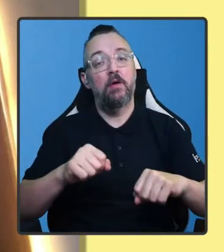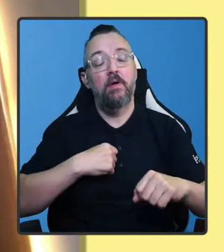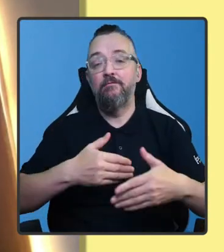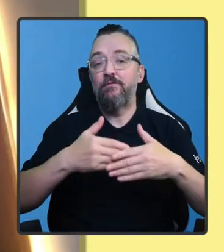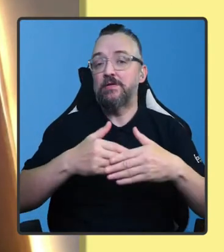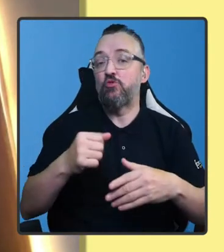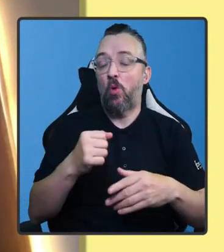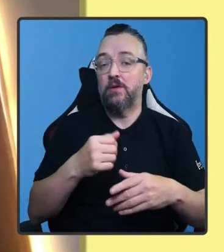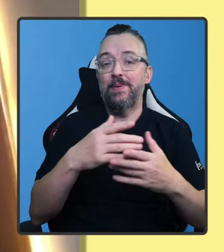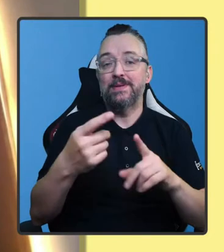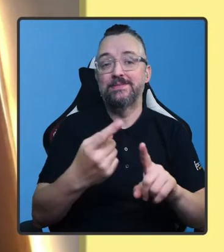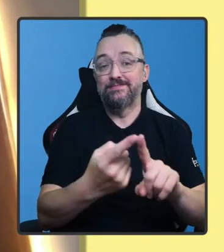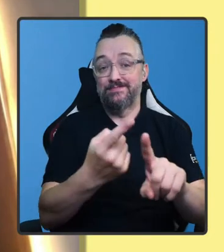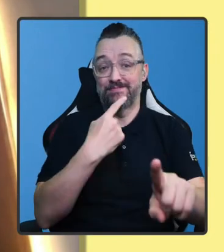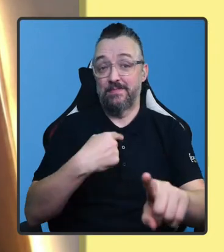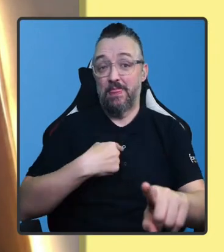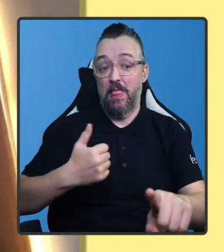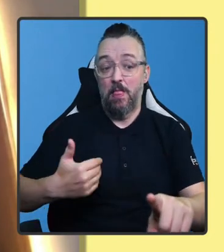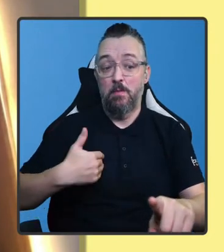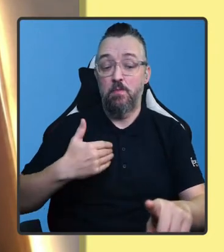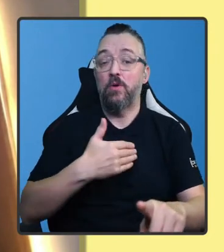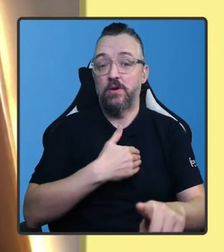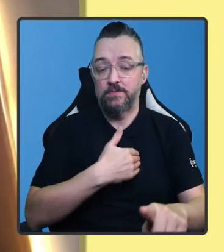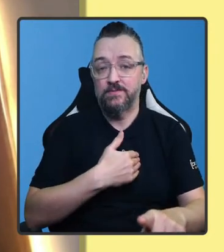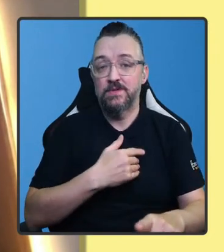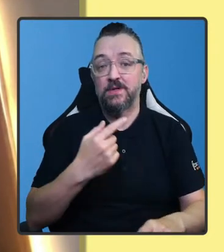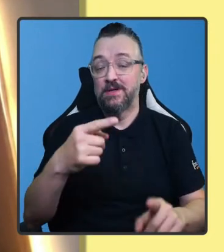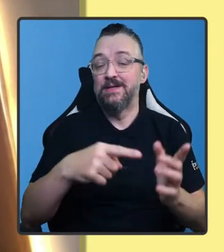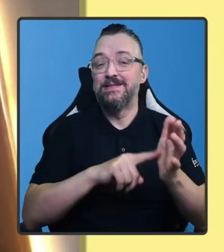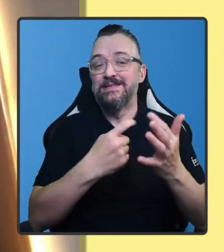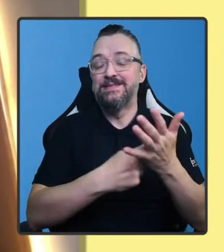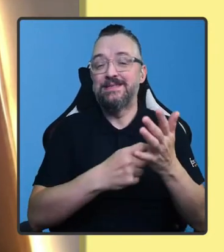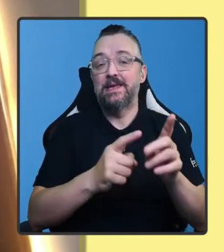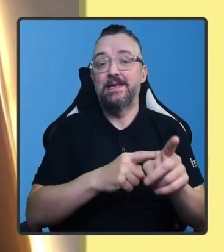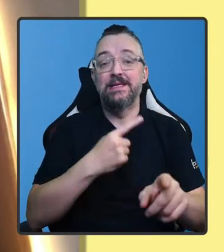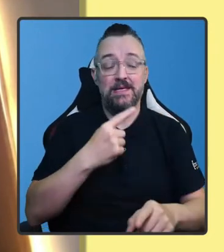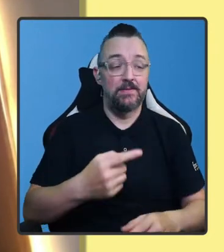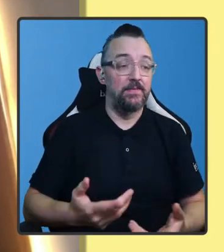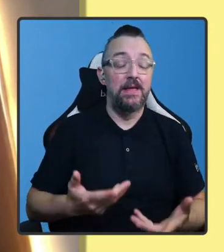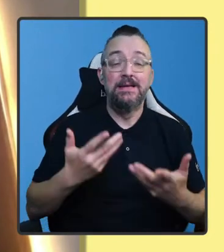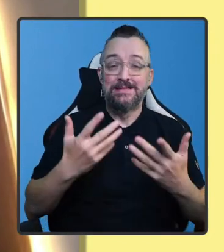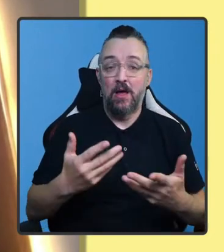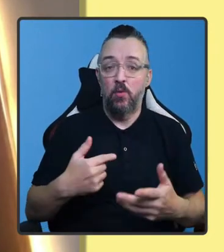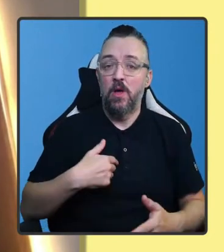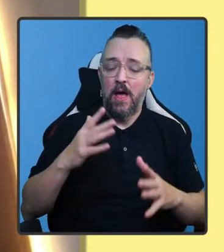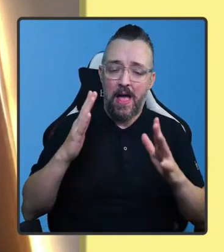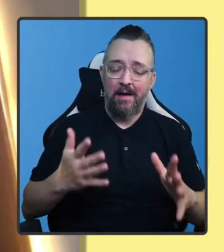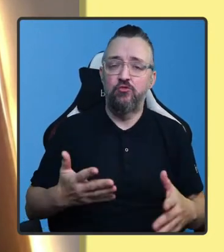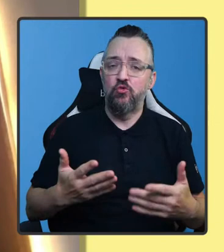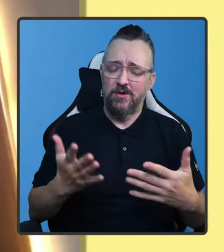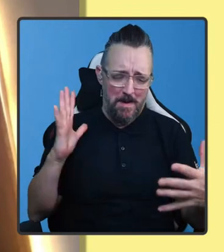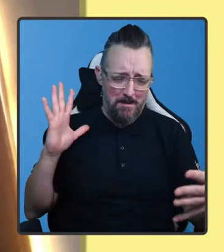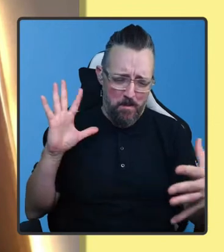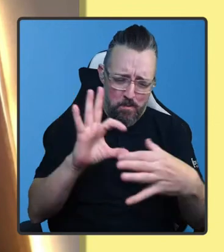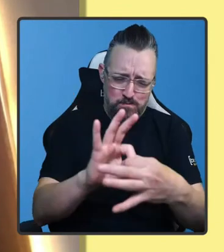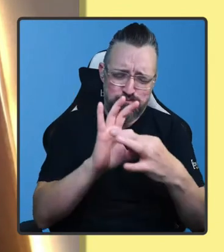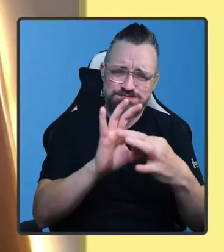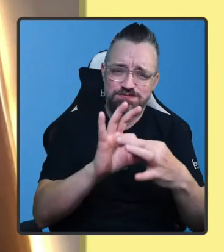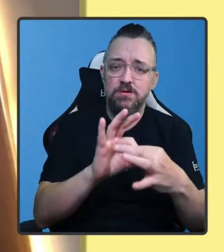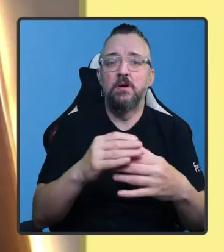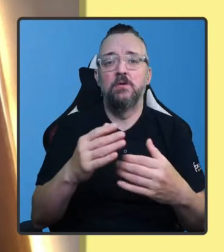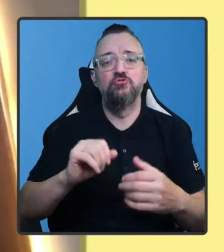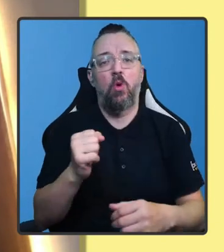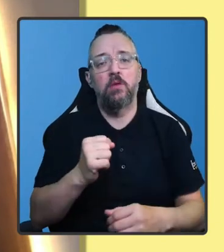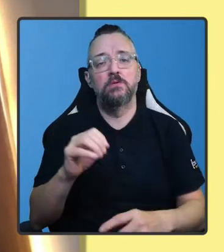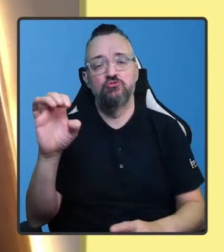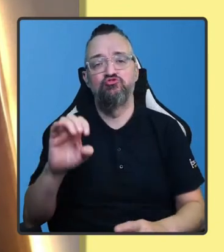this message this morning. Terry says, now more than ever, we need to strengthen the ties between Scotland and Europe. We